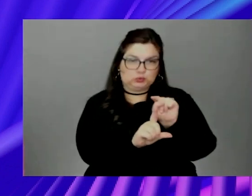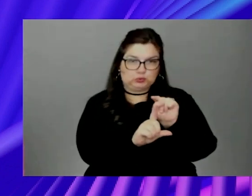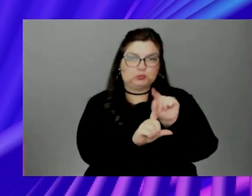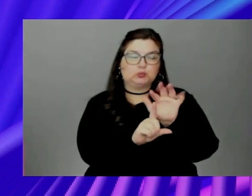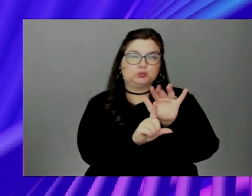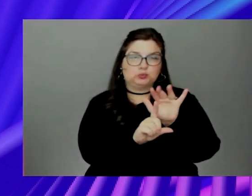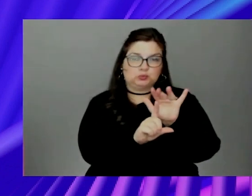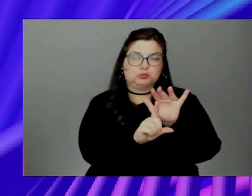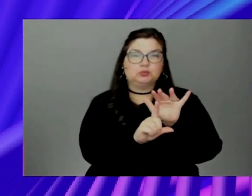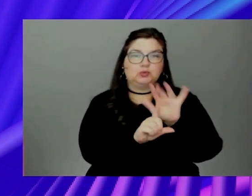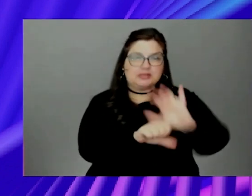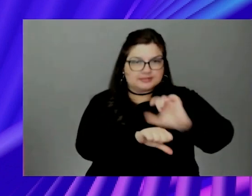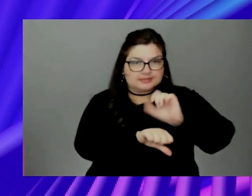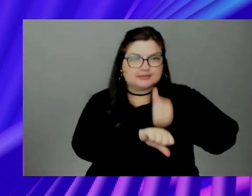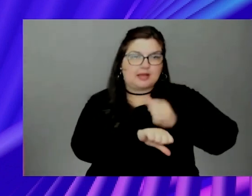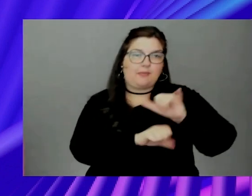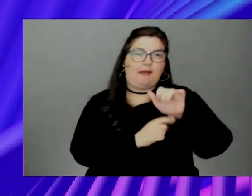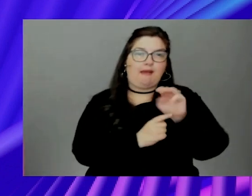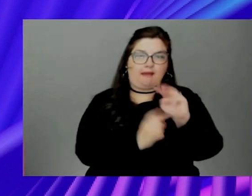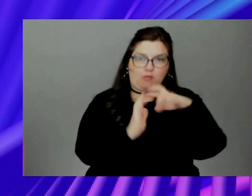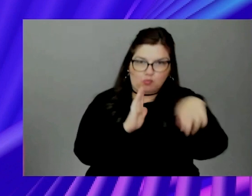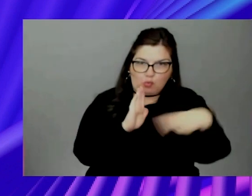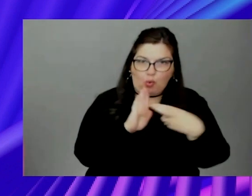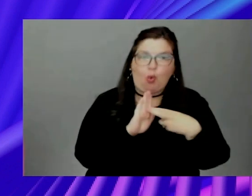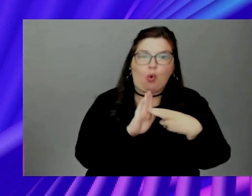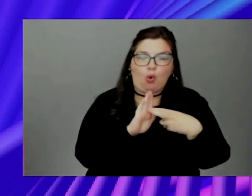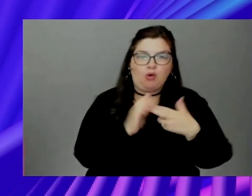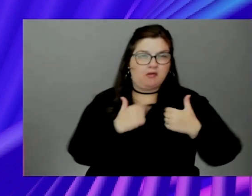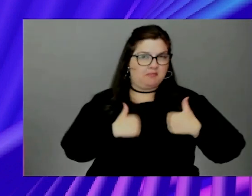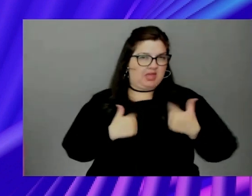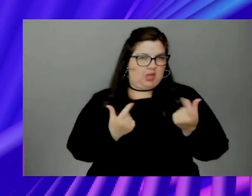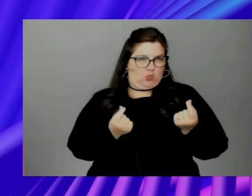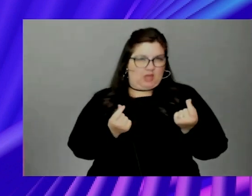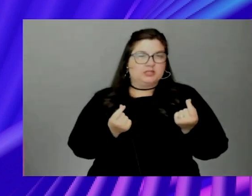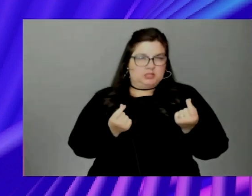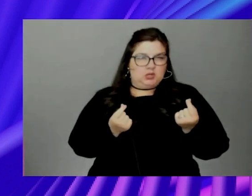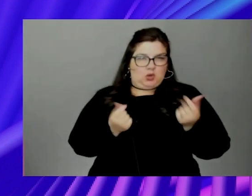set the IAM role. All right. I'm going to actually change